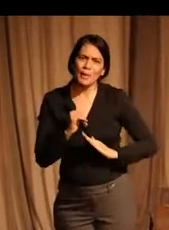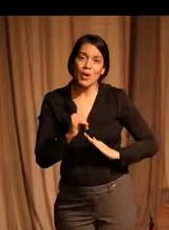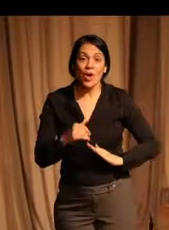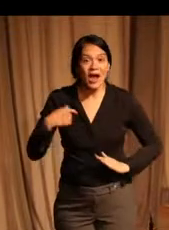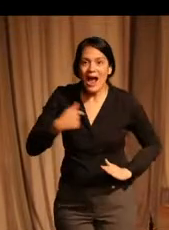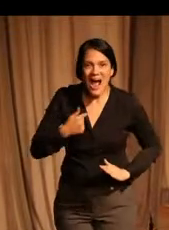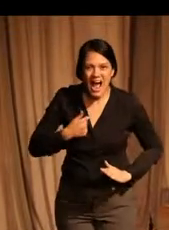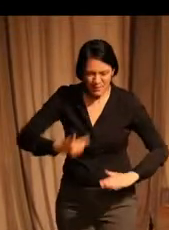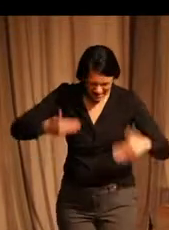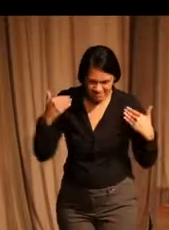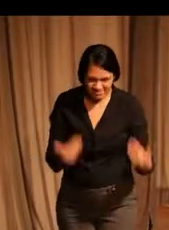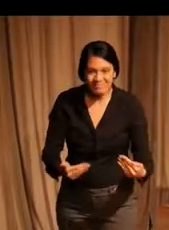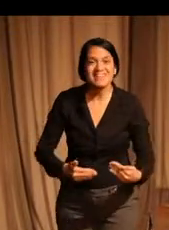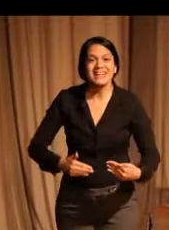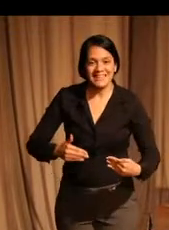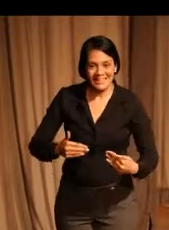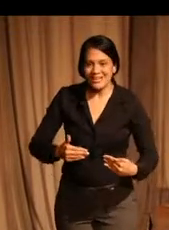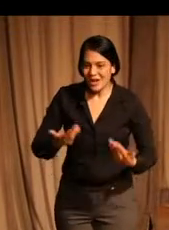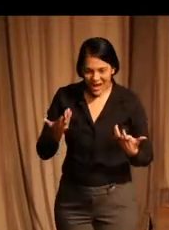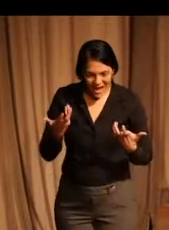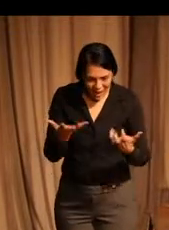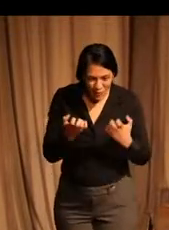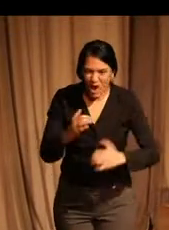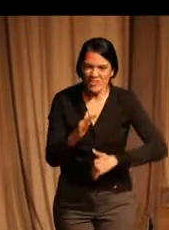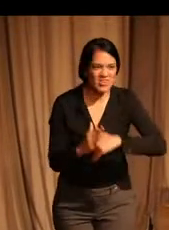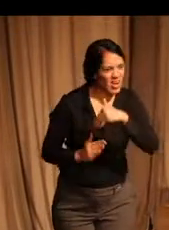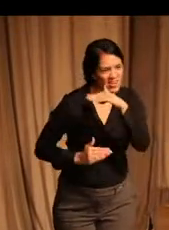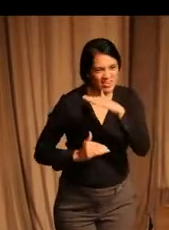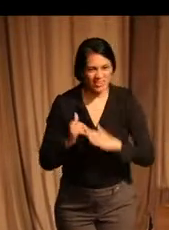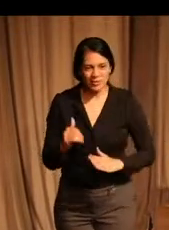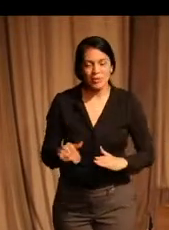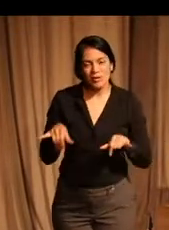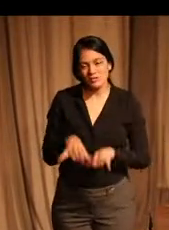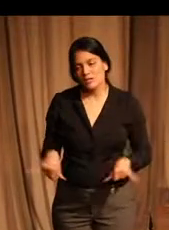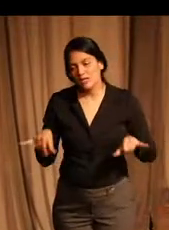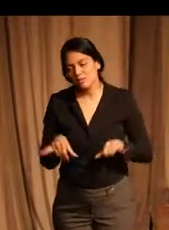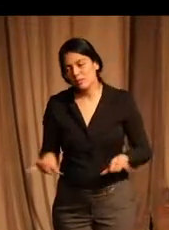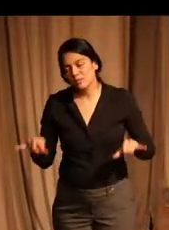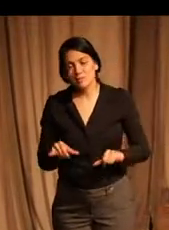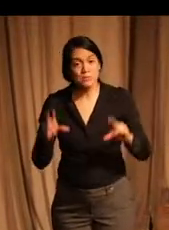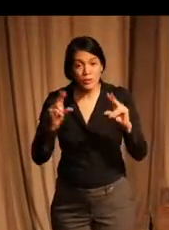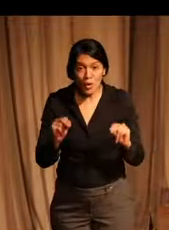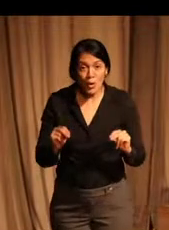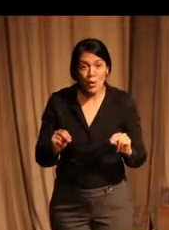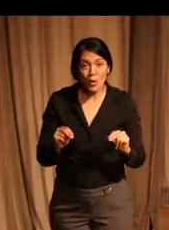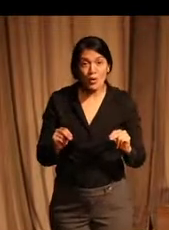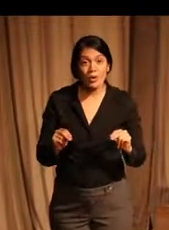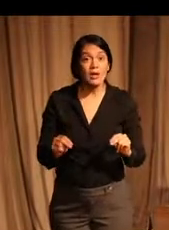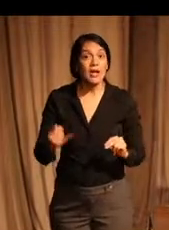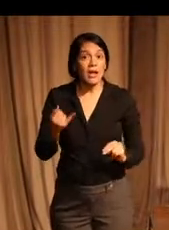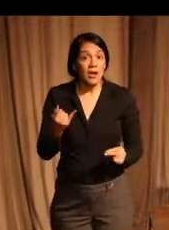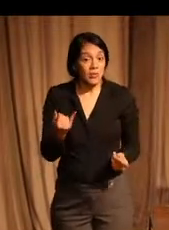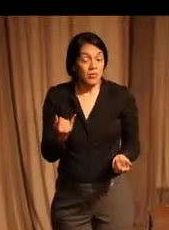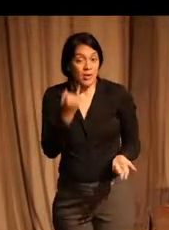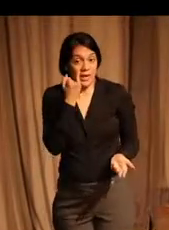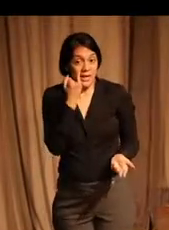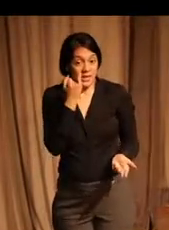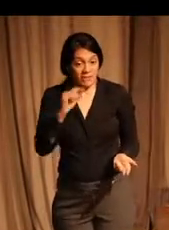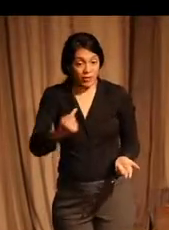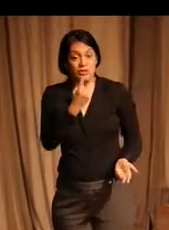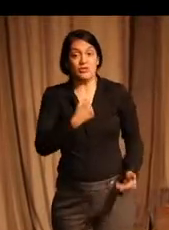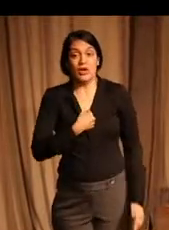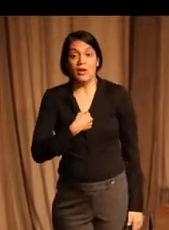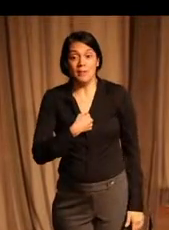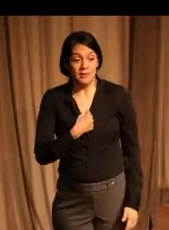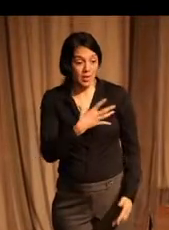it. It's like, well, and nobody was trying to, you know, checking for my comfort when I was made to read Huck Finn out loud in a class full